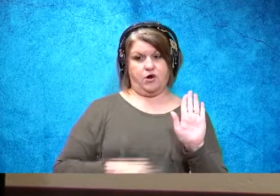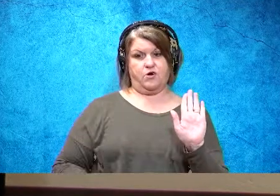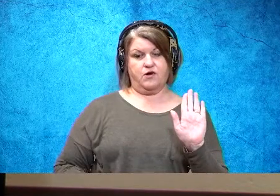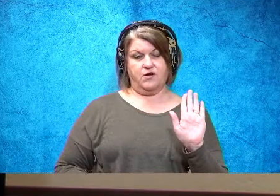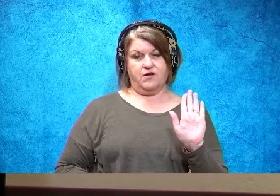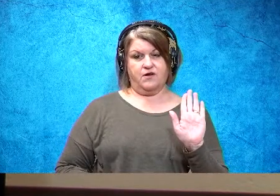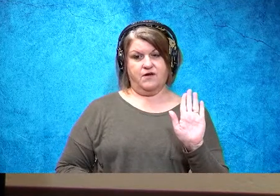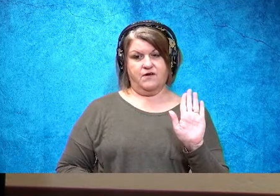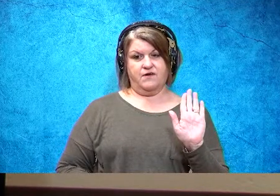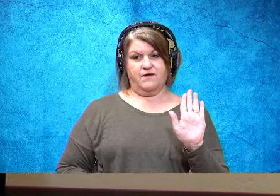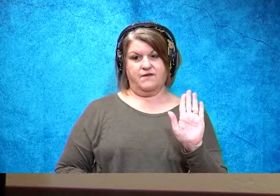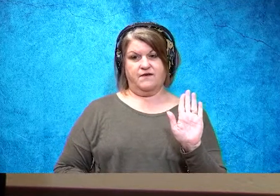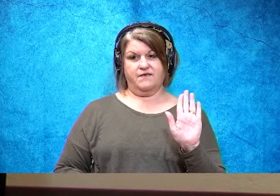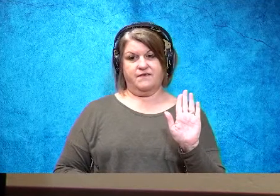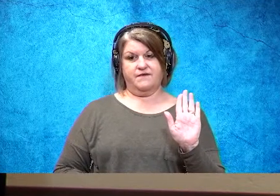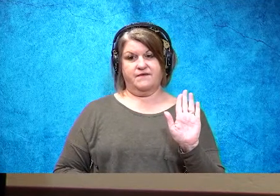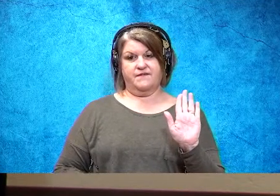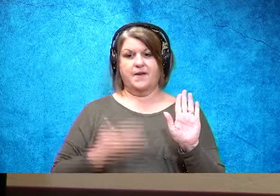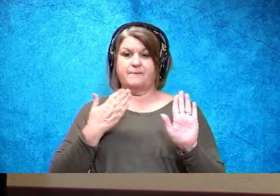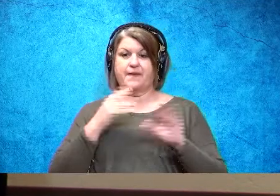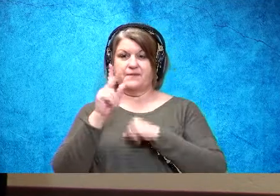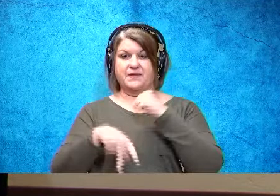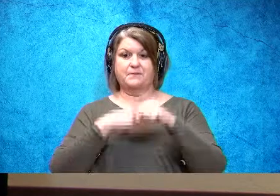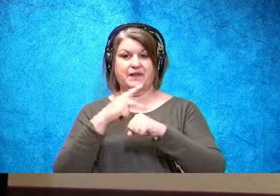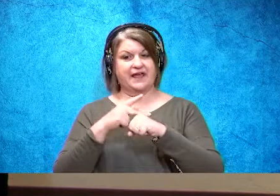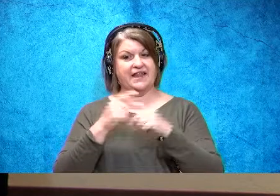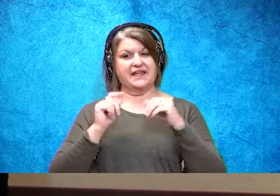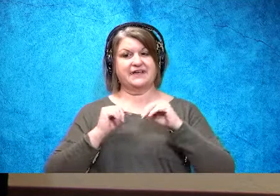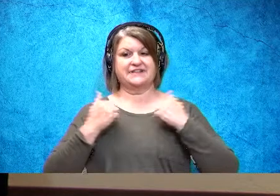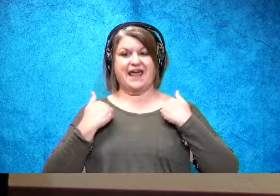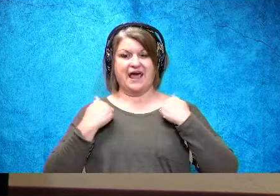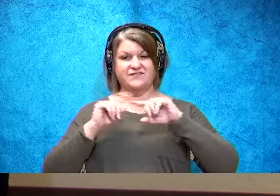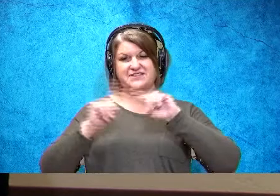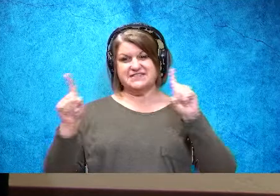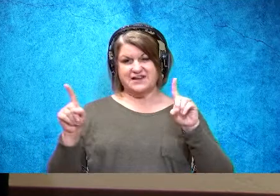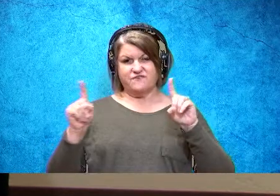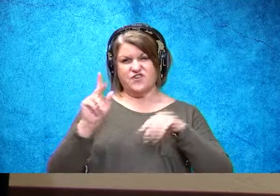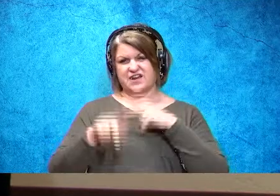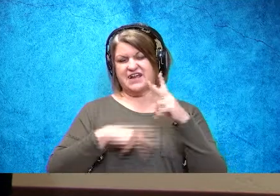all these little circle textures.